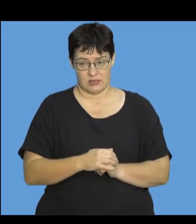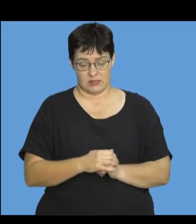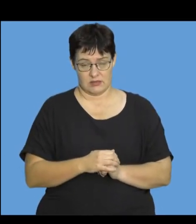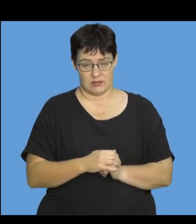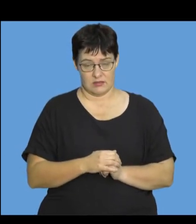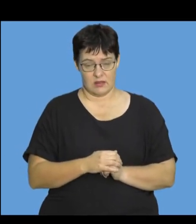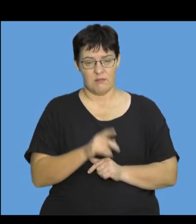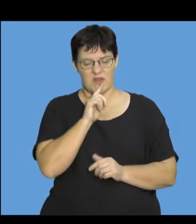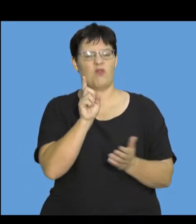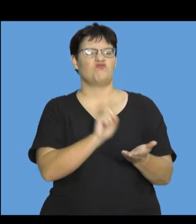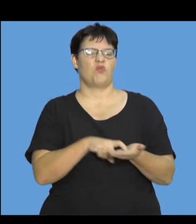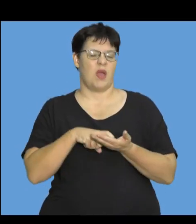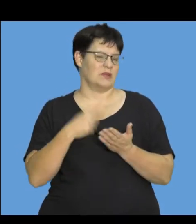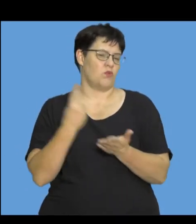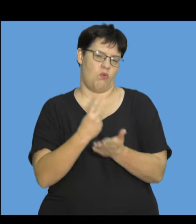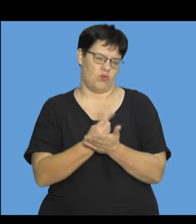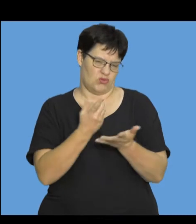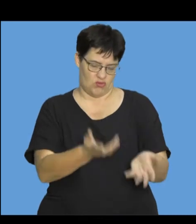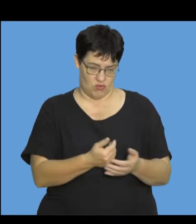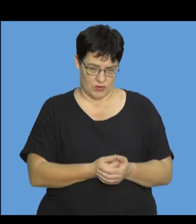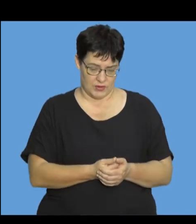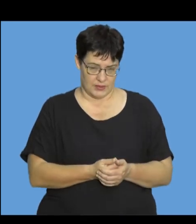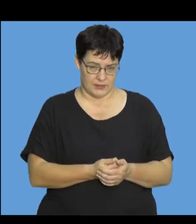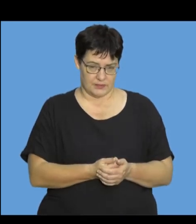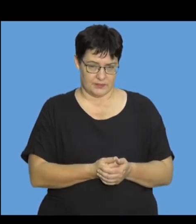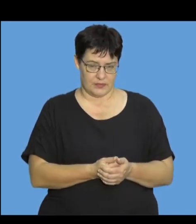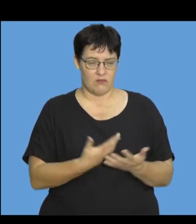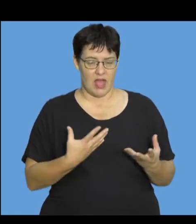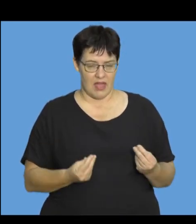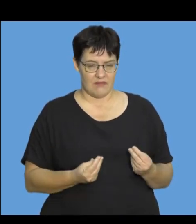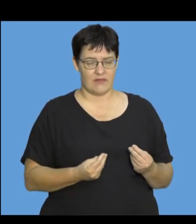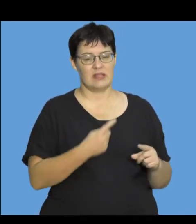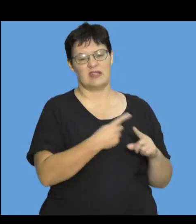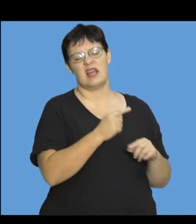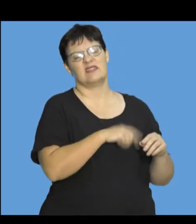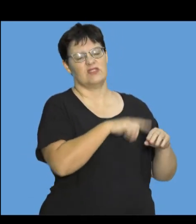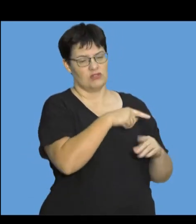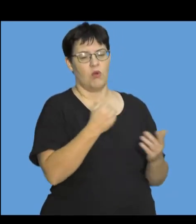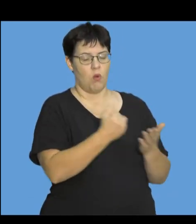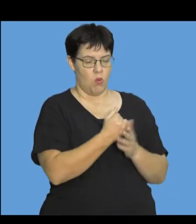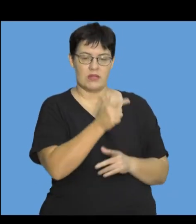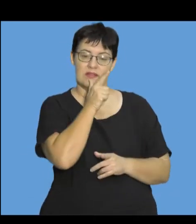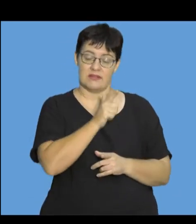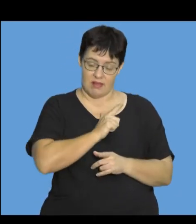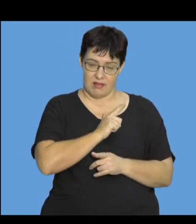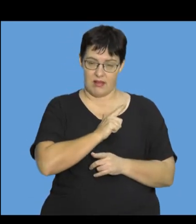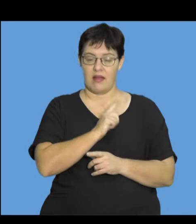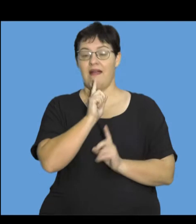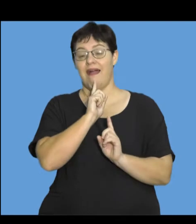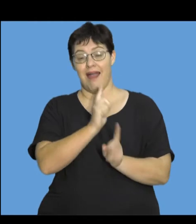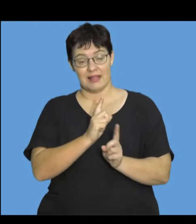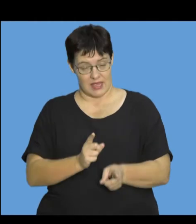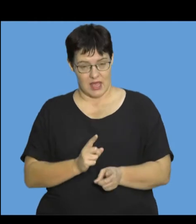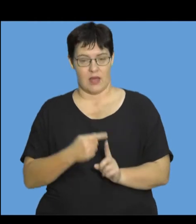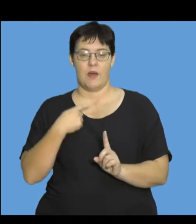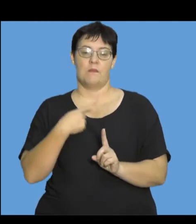But that's one of the requirements at all times. When you're having a division and all, they always tell you that leave your